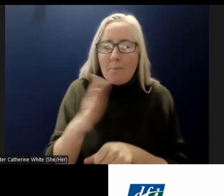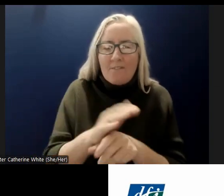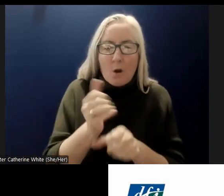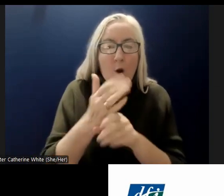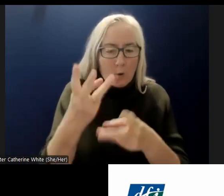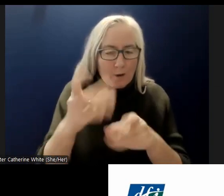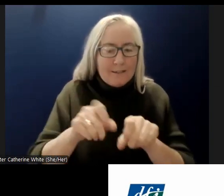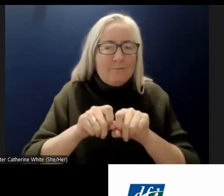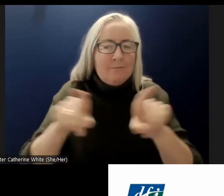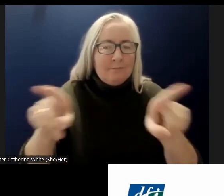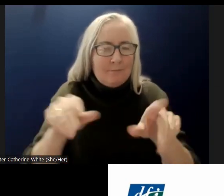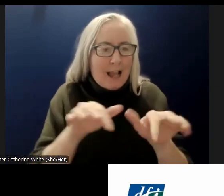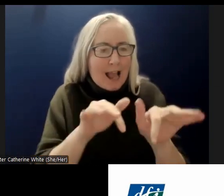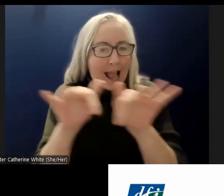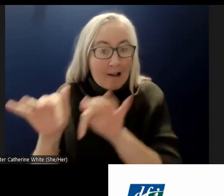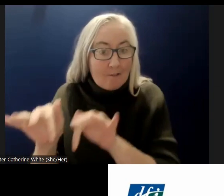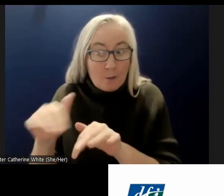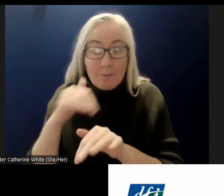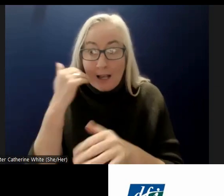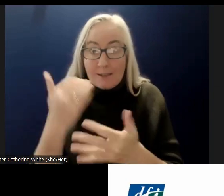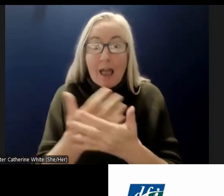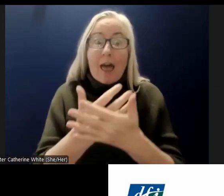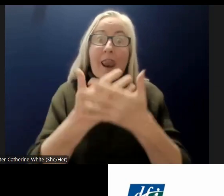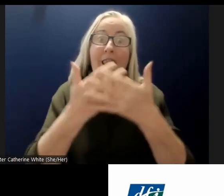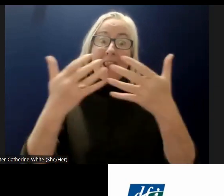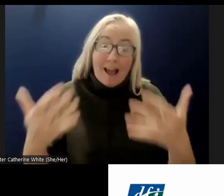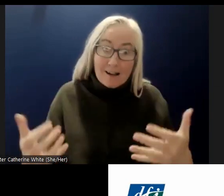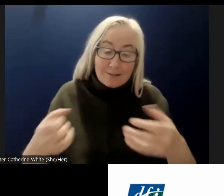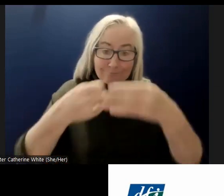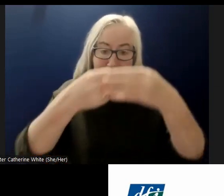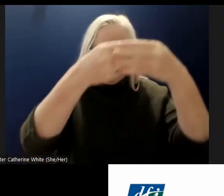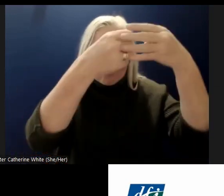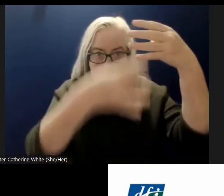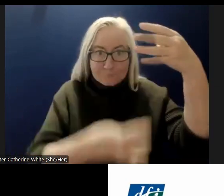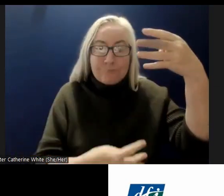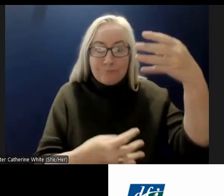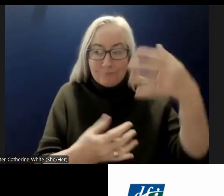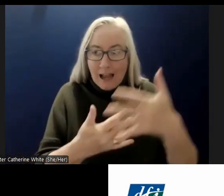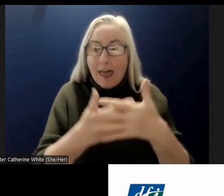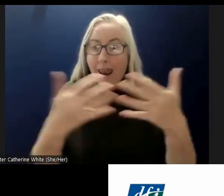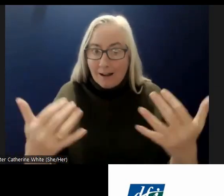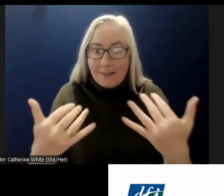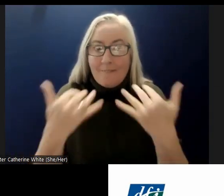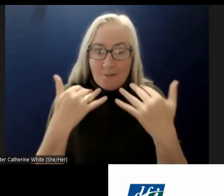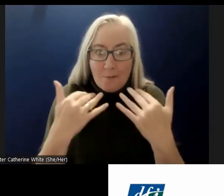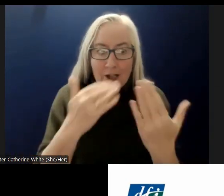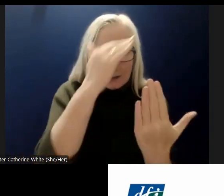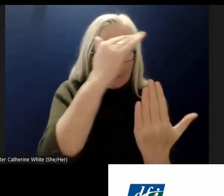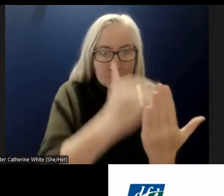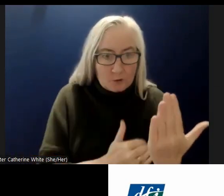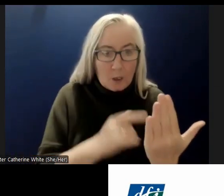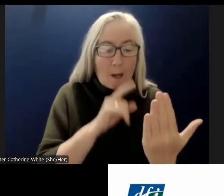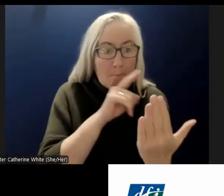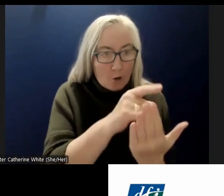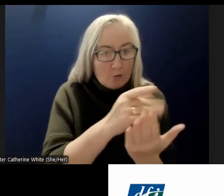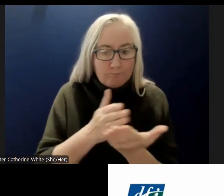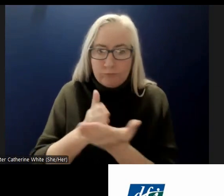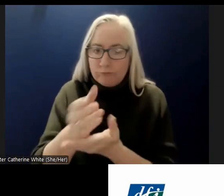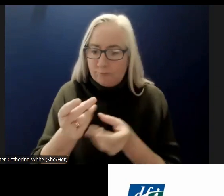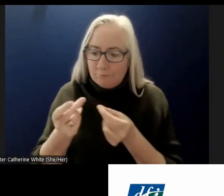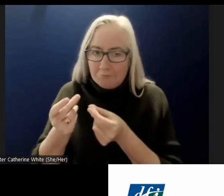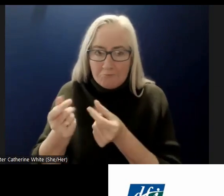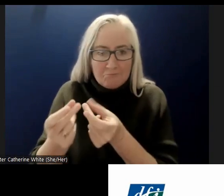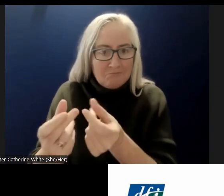circulate them afterwards because there's a lot in it, a huge amount in it. But you brought us through it very nicely, so